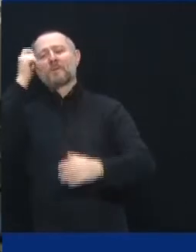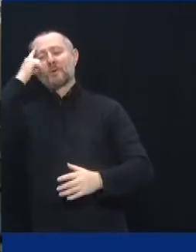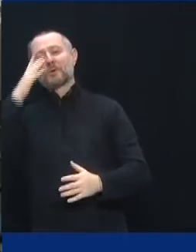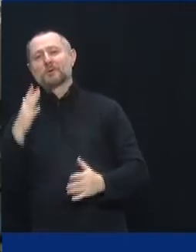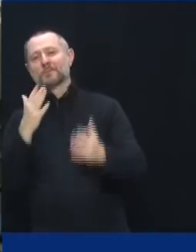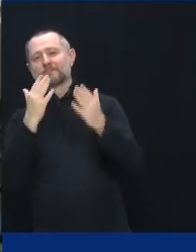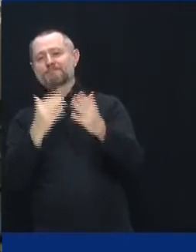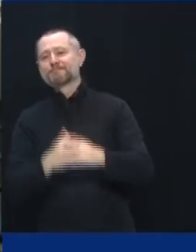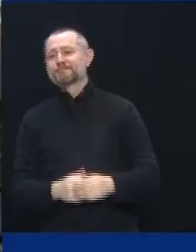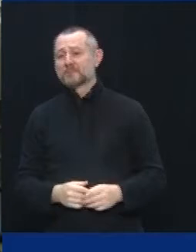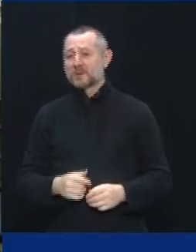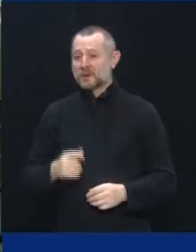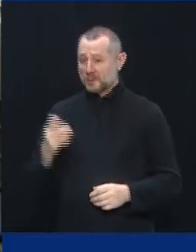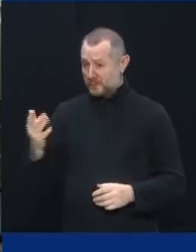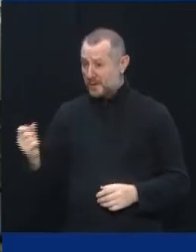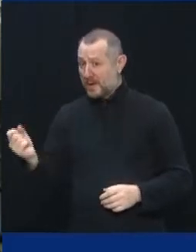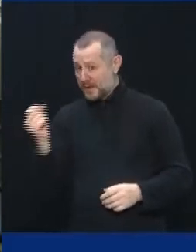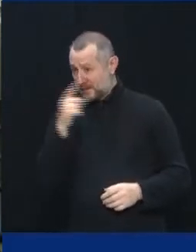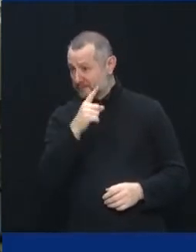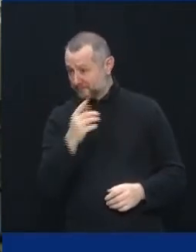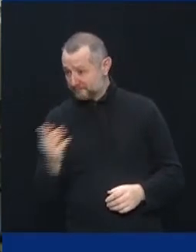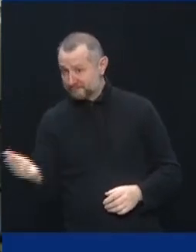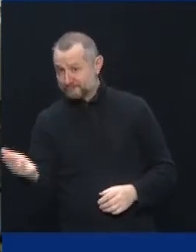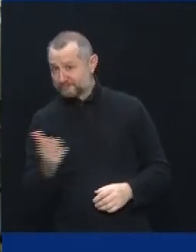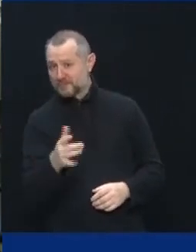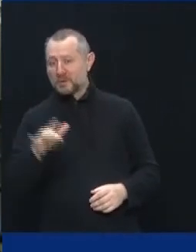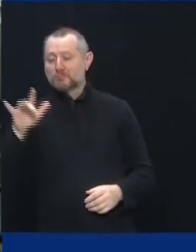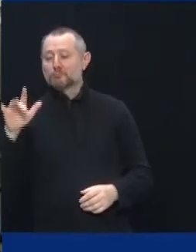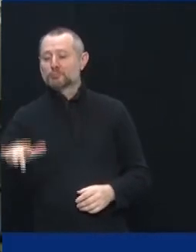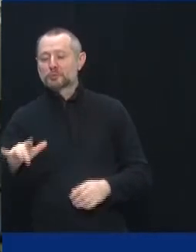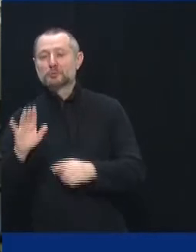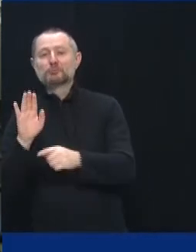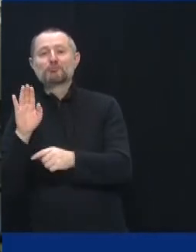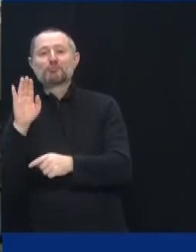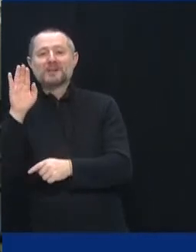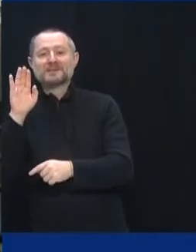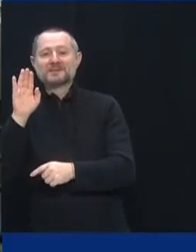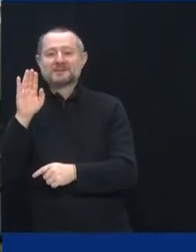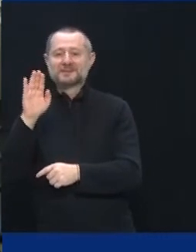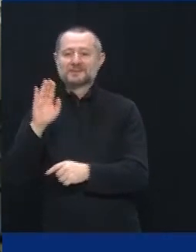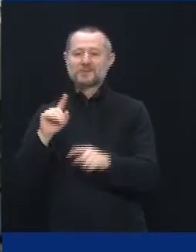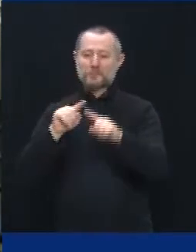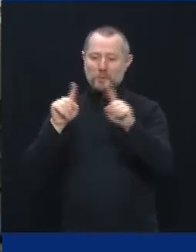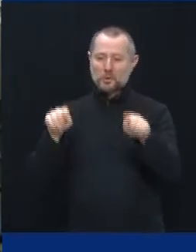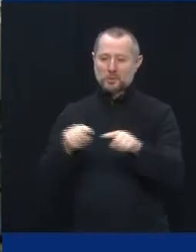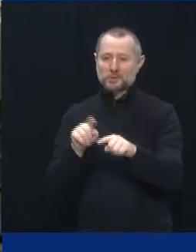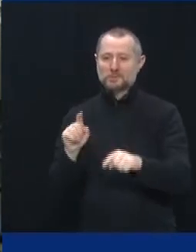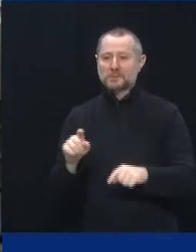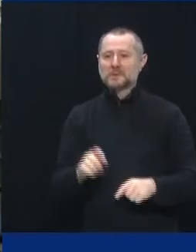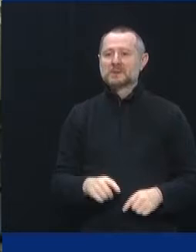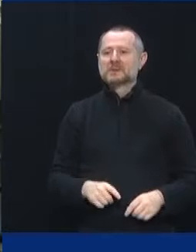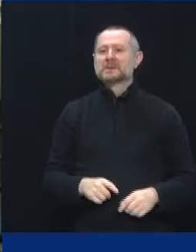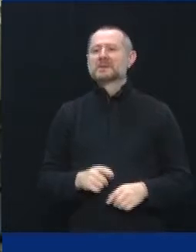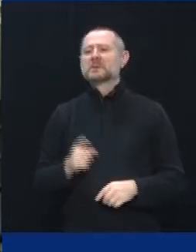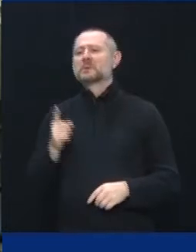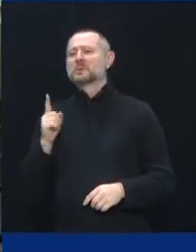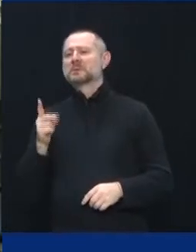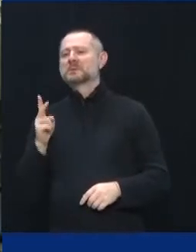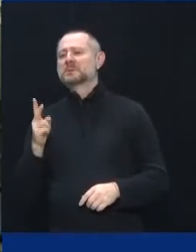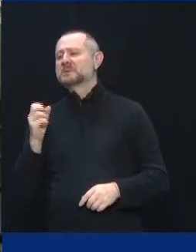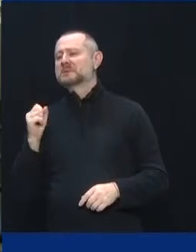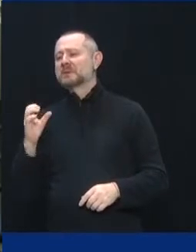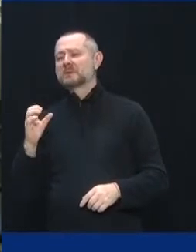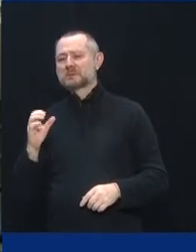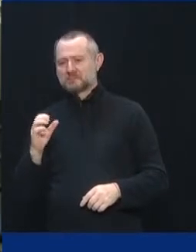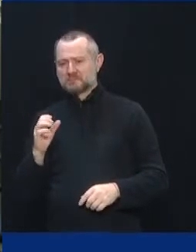If you would like to ask a question, please use the raise hand function at the bottom of your window. We'll take a brief moment to compile the Q&A